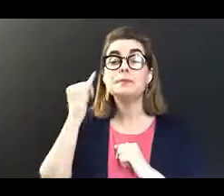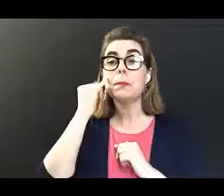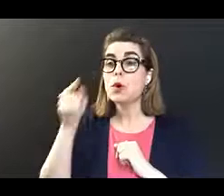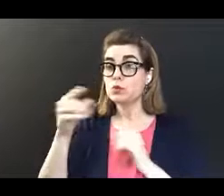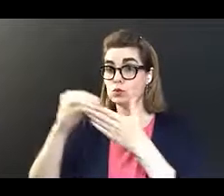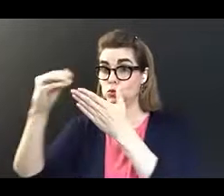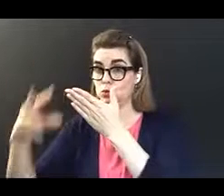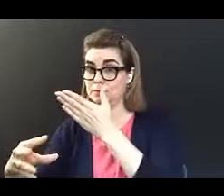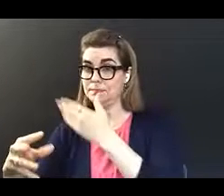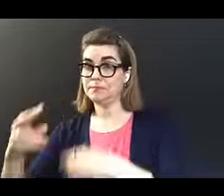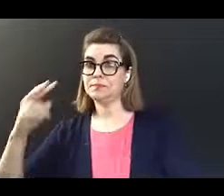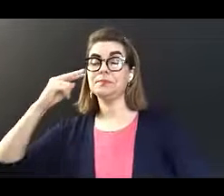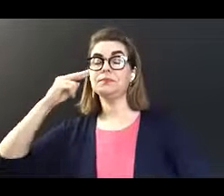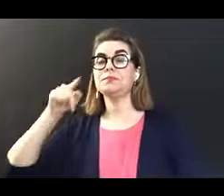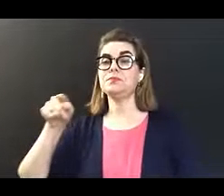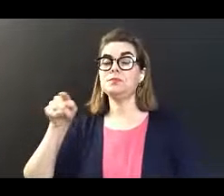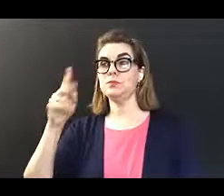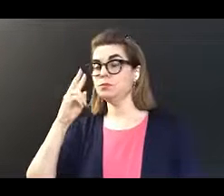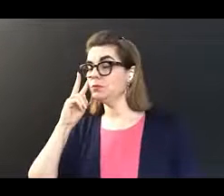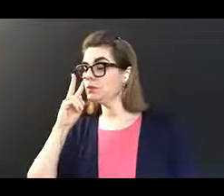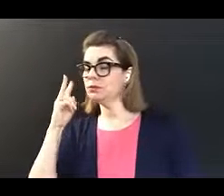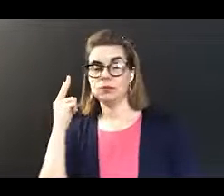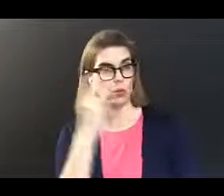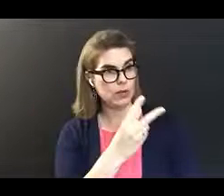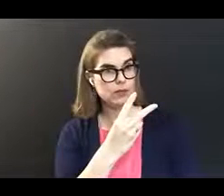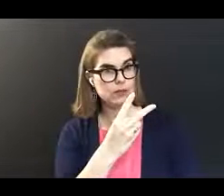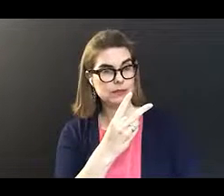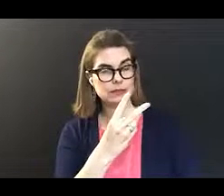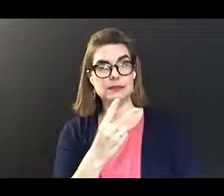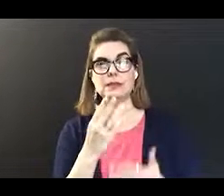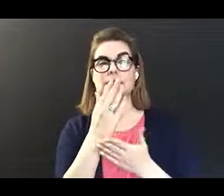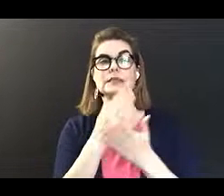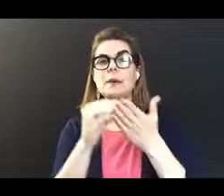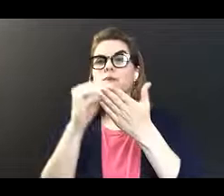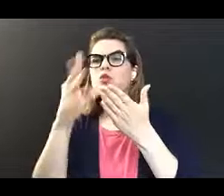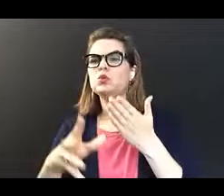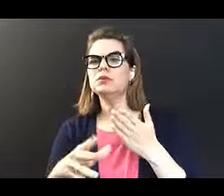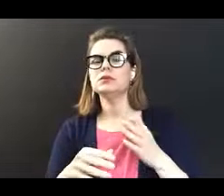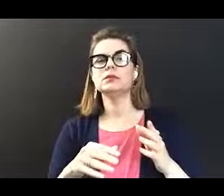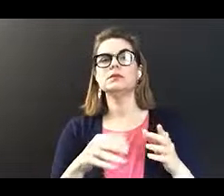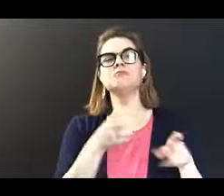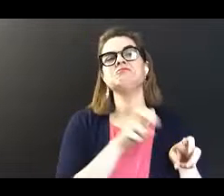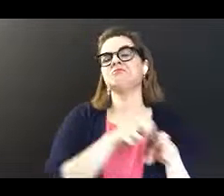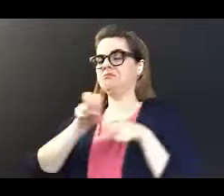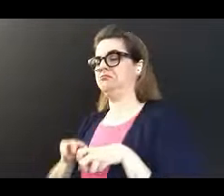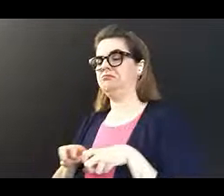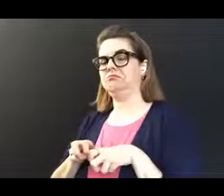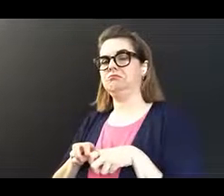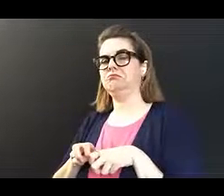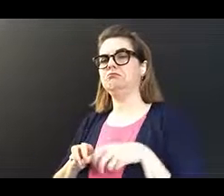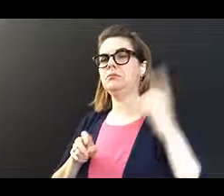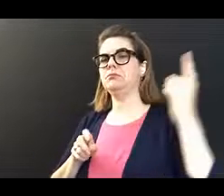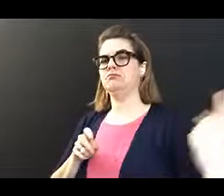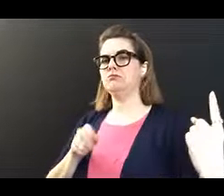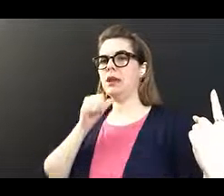student who witnessed some classmates excluding another classmate from sitting at a lunch table, what would you do to